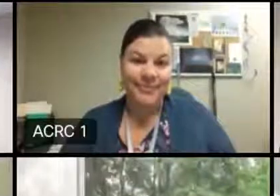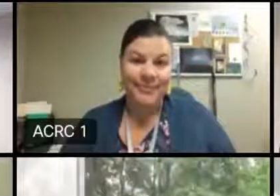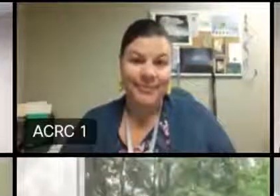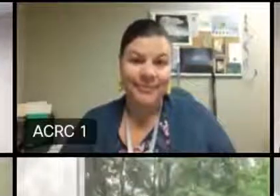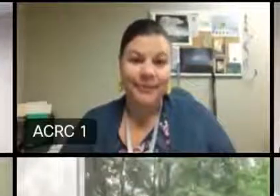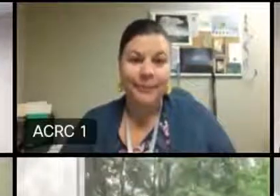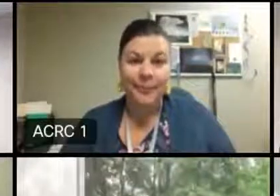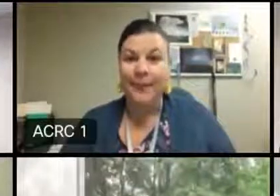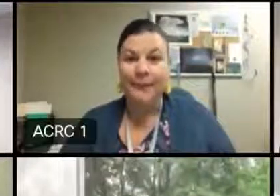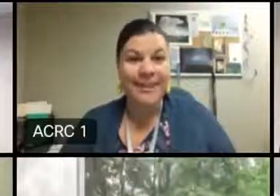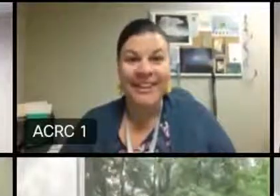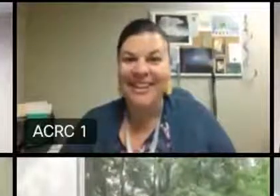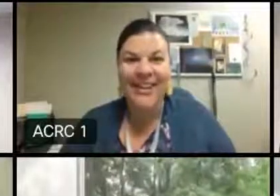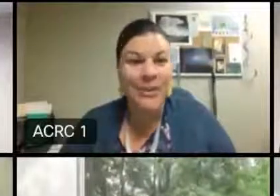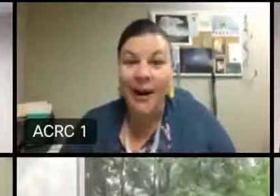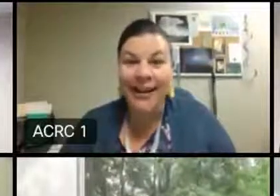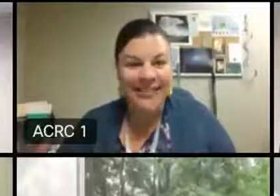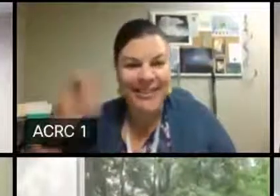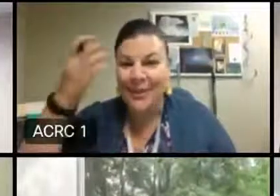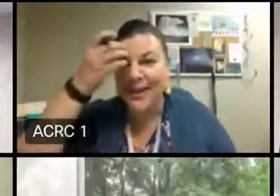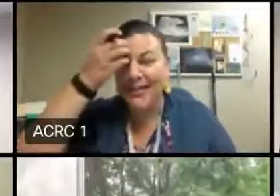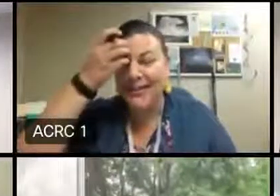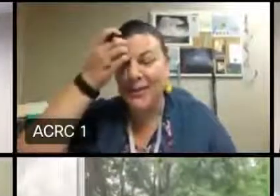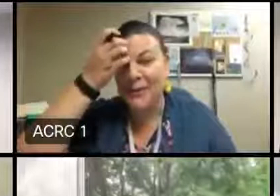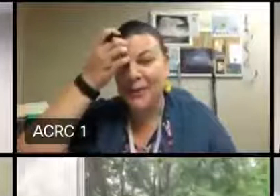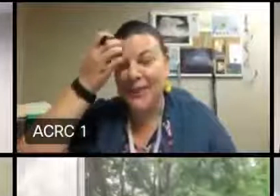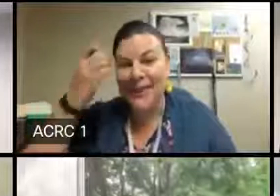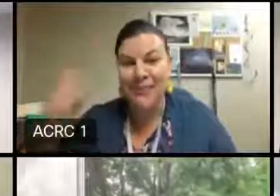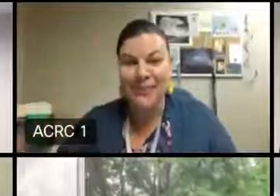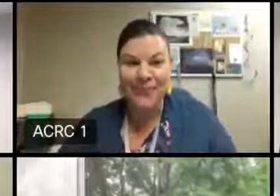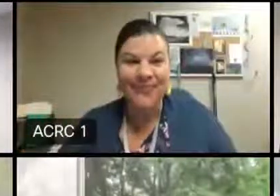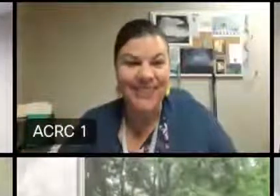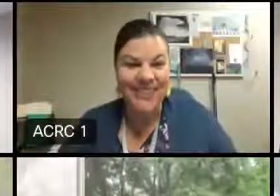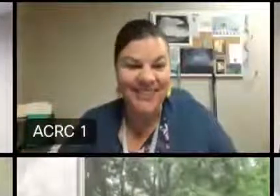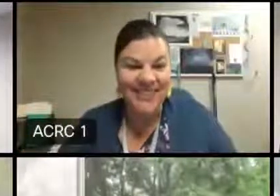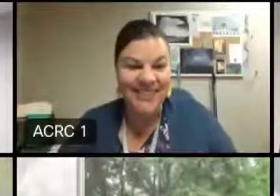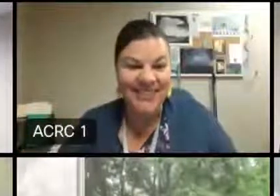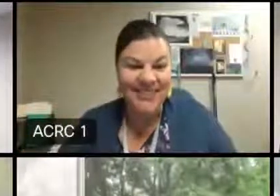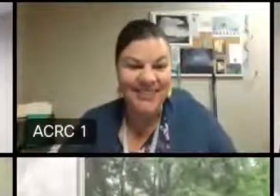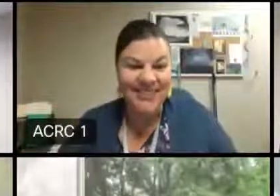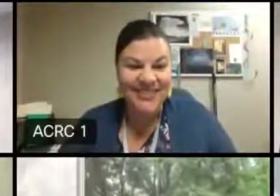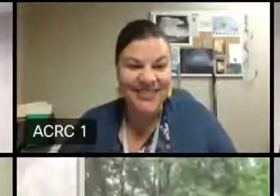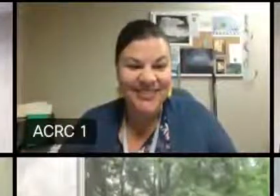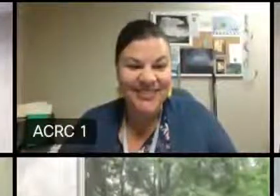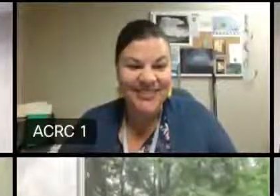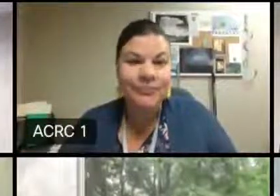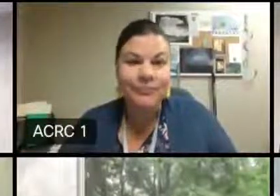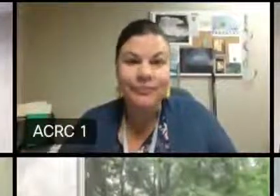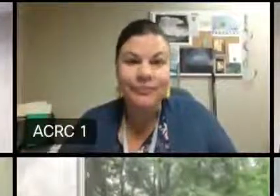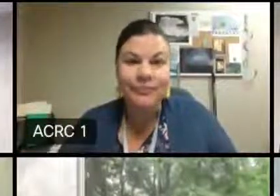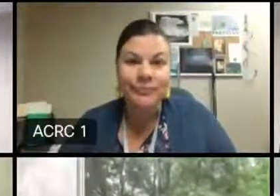I have one last thing and then I promise I'm finished. No, that's great. That's great. You're welcome. Thank you. Yeah, so I know